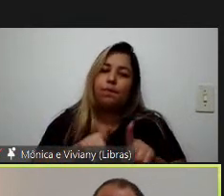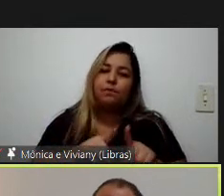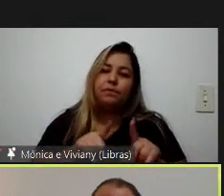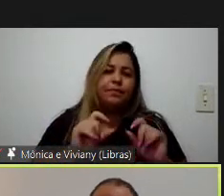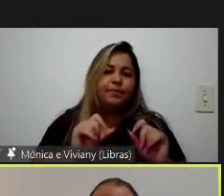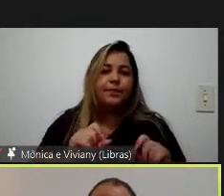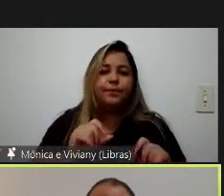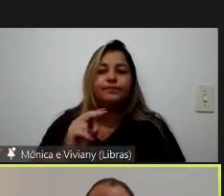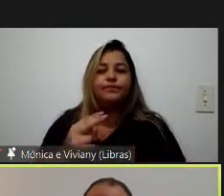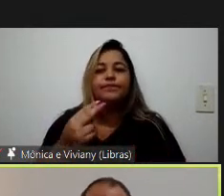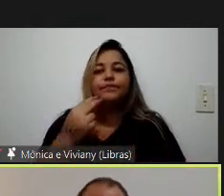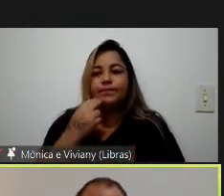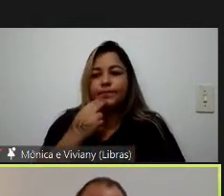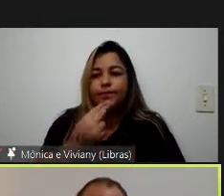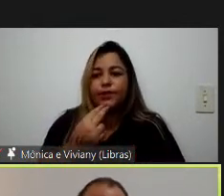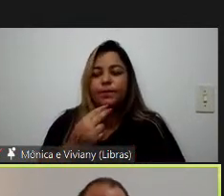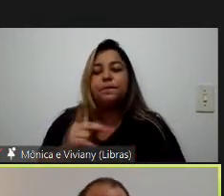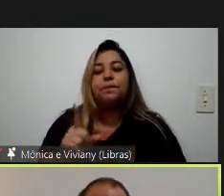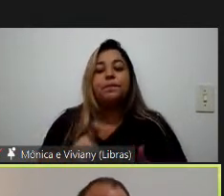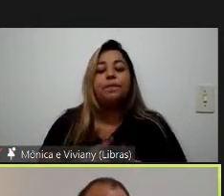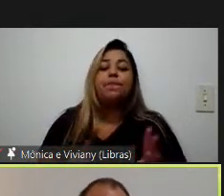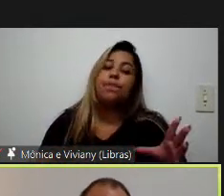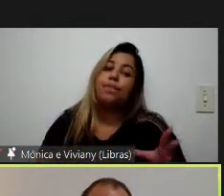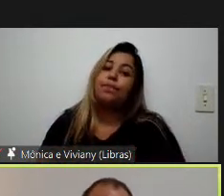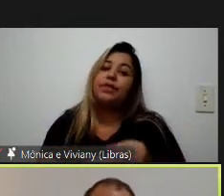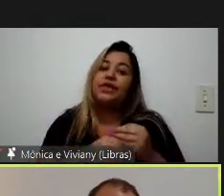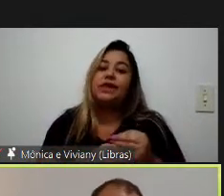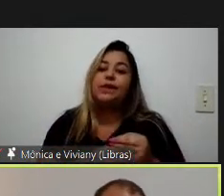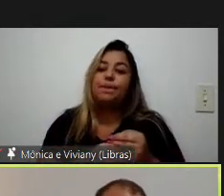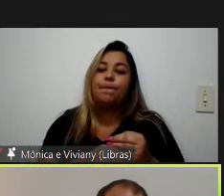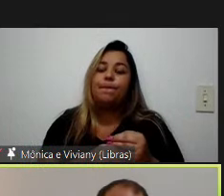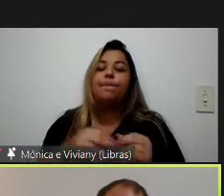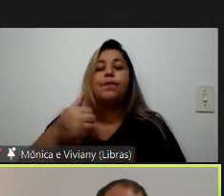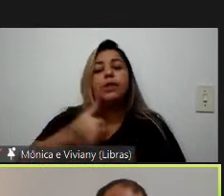Improving nutrition requires multi-sectoral, multi-level action.